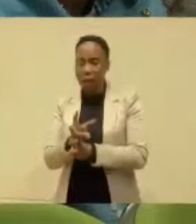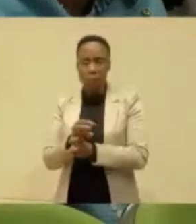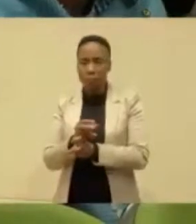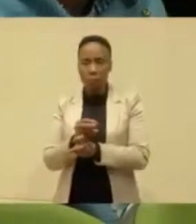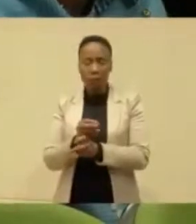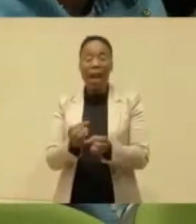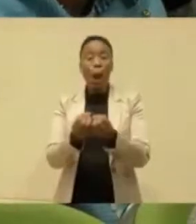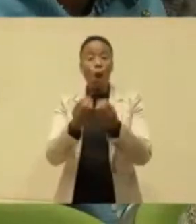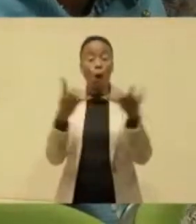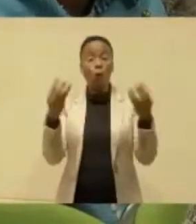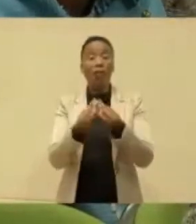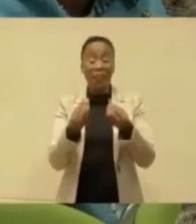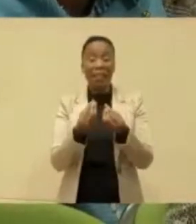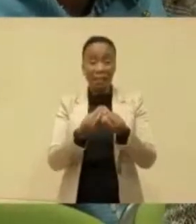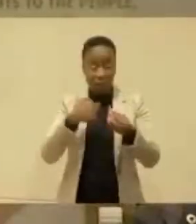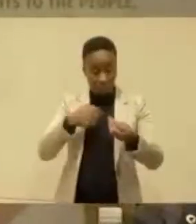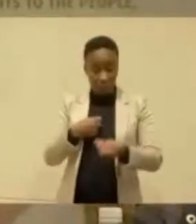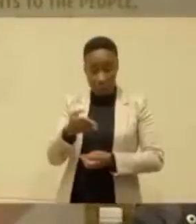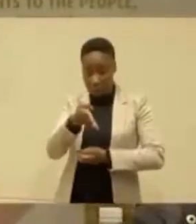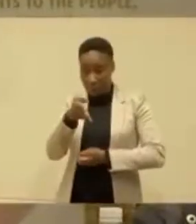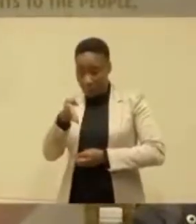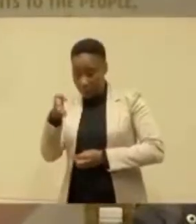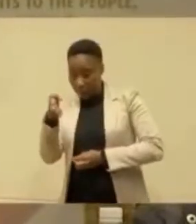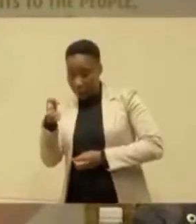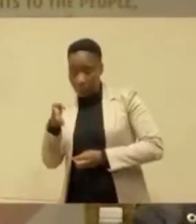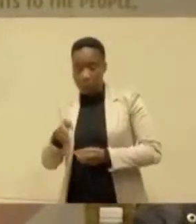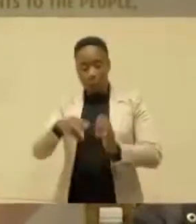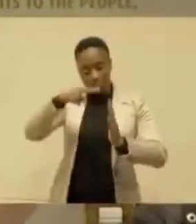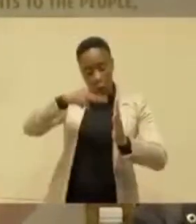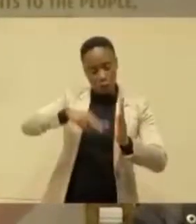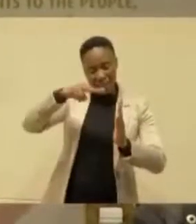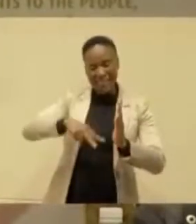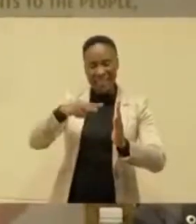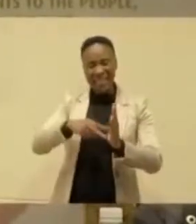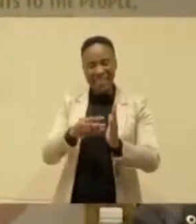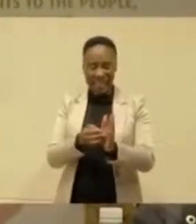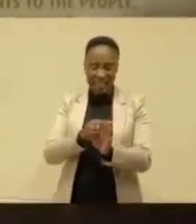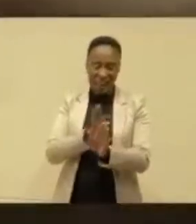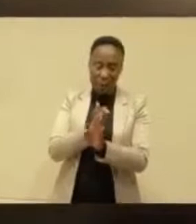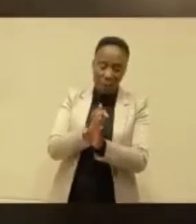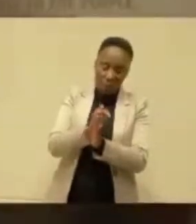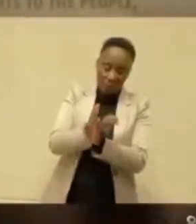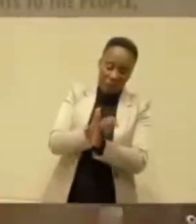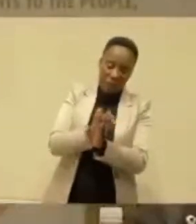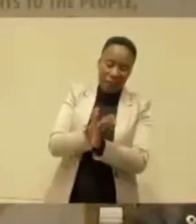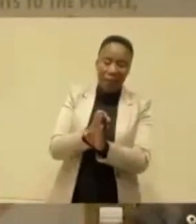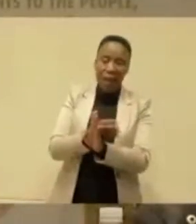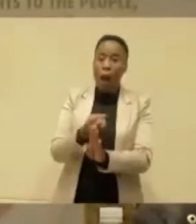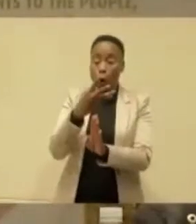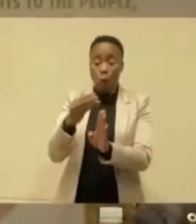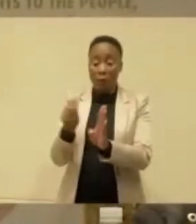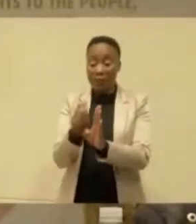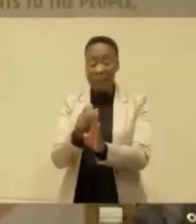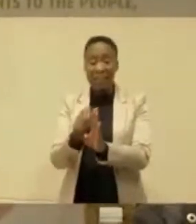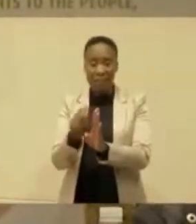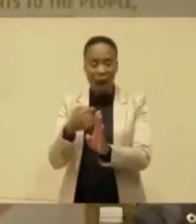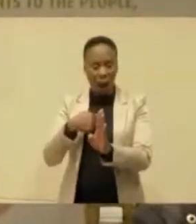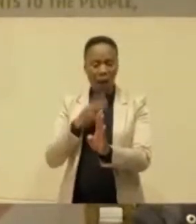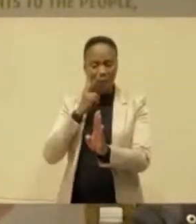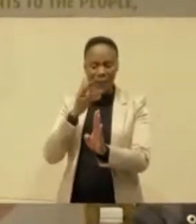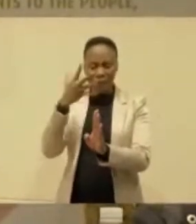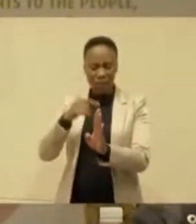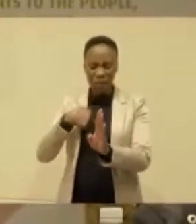a lot of things when i go into the the the index there is a lot of things that i see that i'm